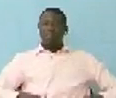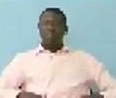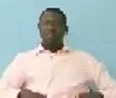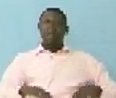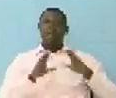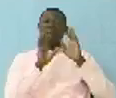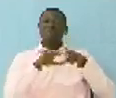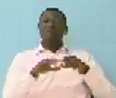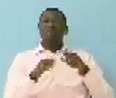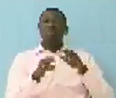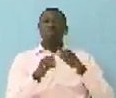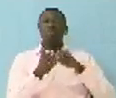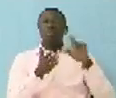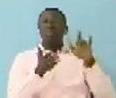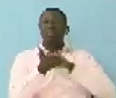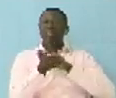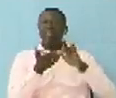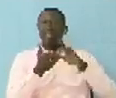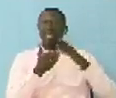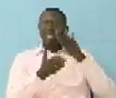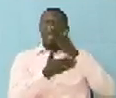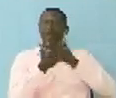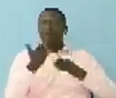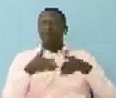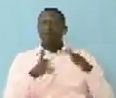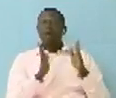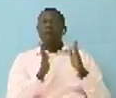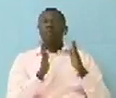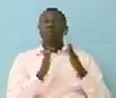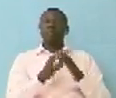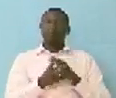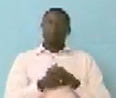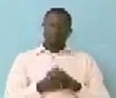leaving him almost half naked.